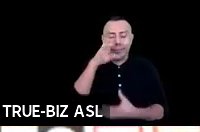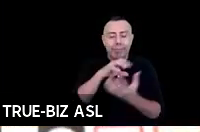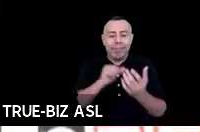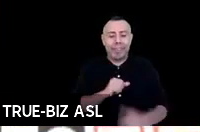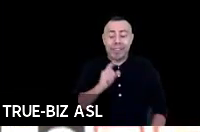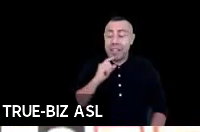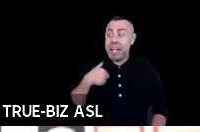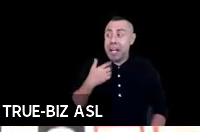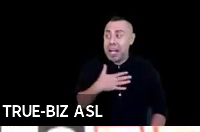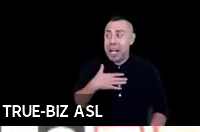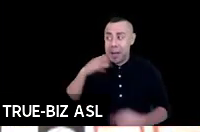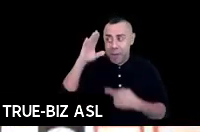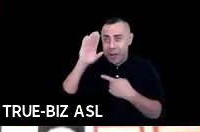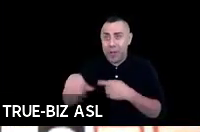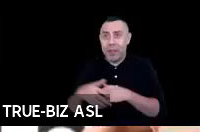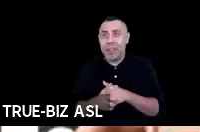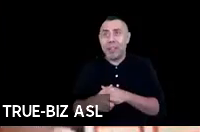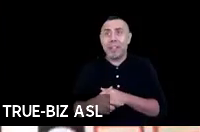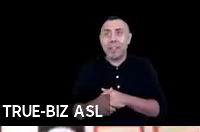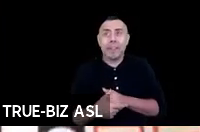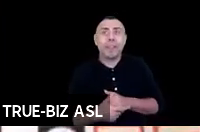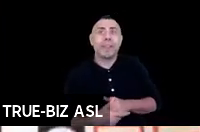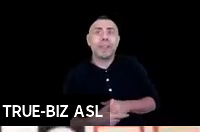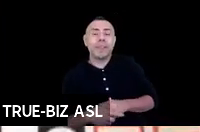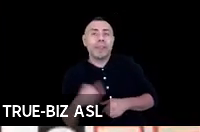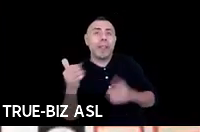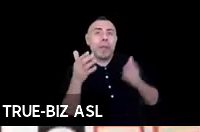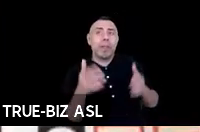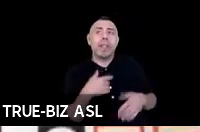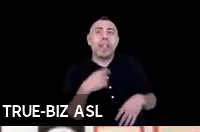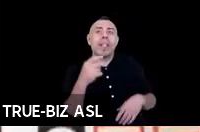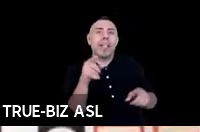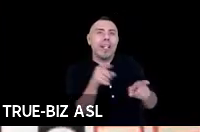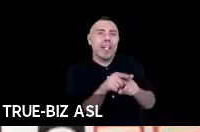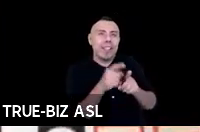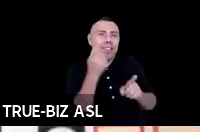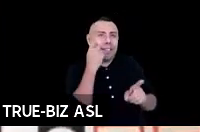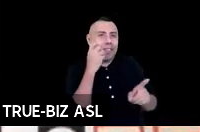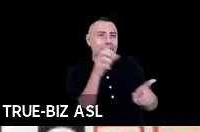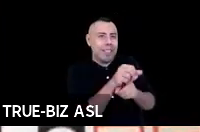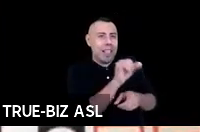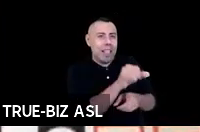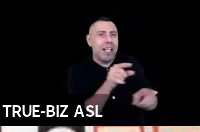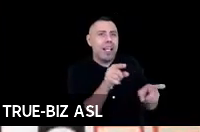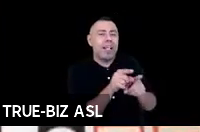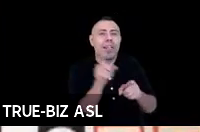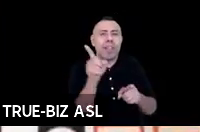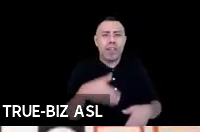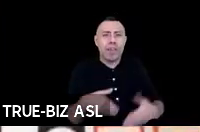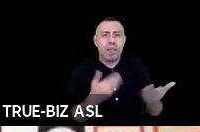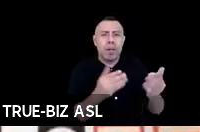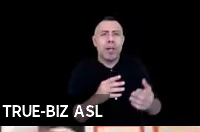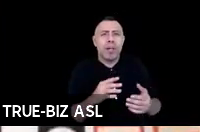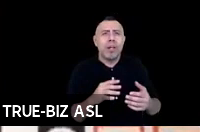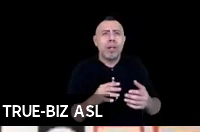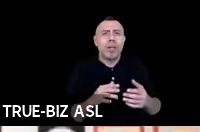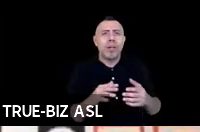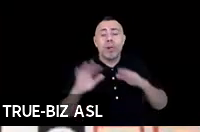I didn't pick up on it. I think they're also talking about the weather. Yeah. And whether it's this, whether it's